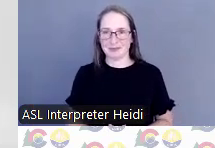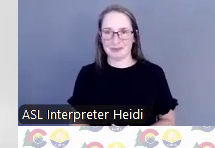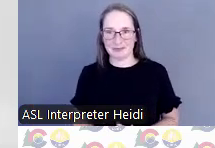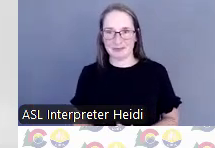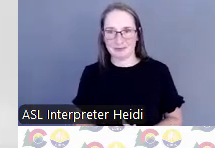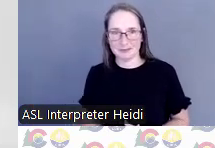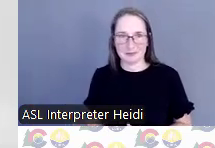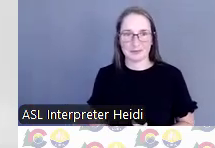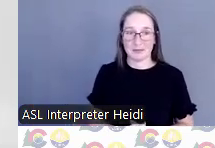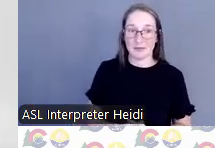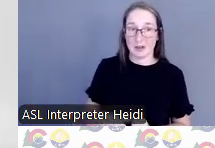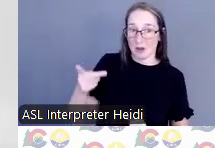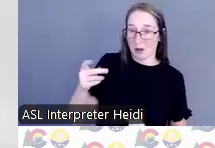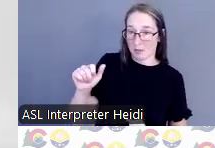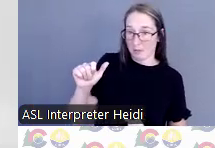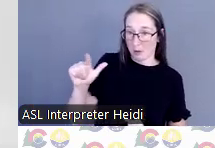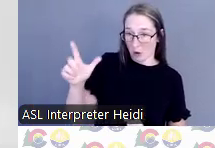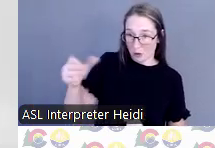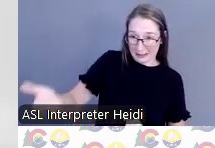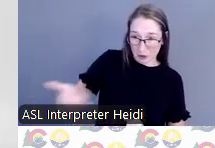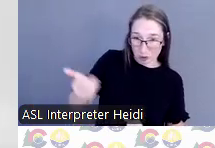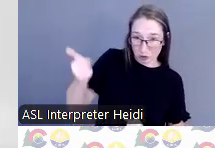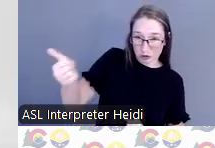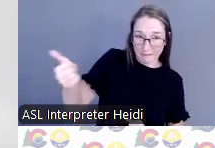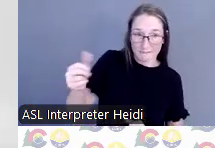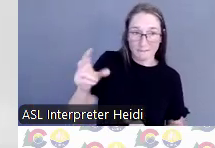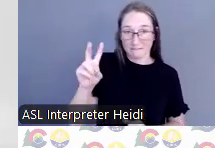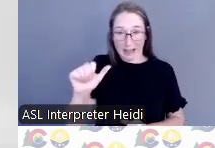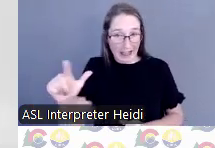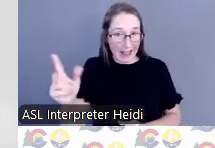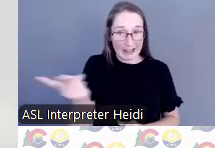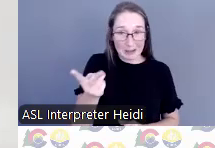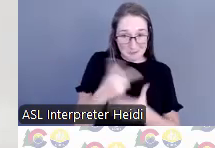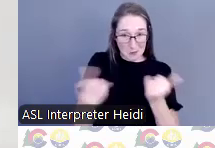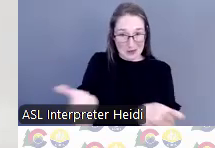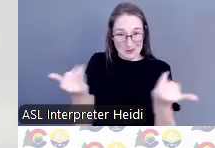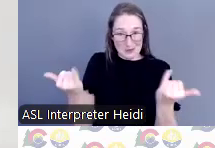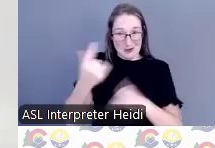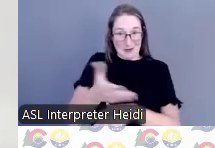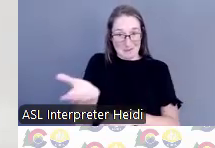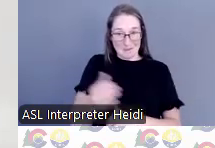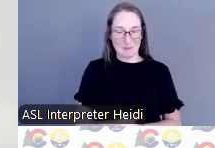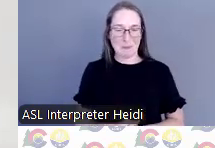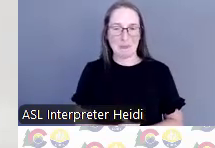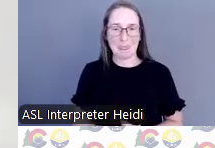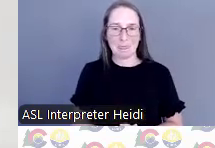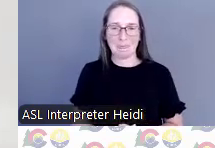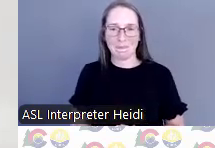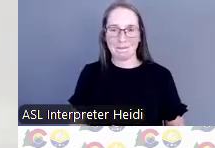Paul, you want to introduce yourself, or Val? You guys are both here today.